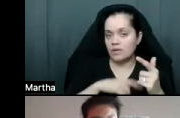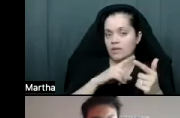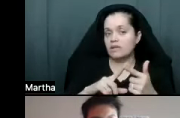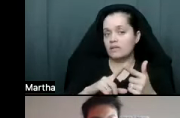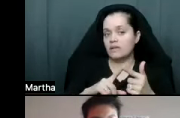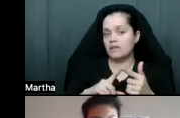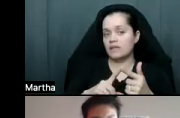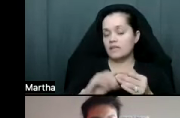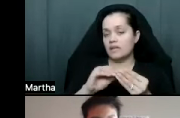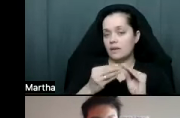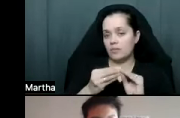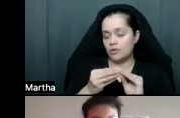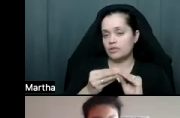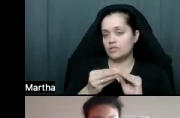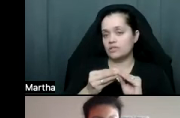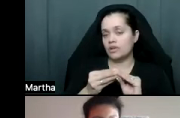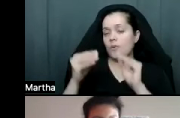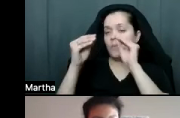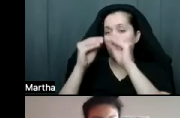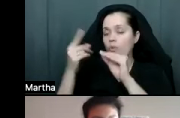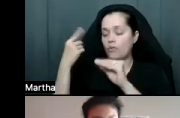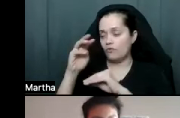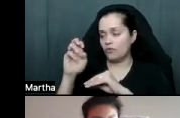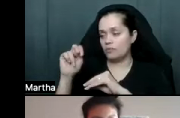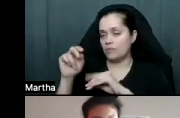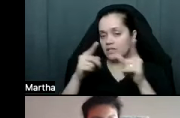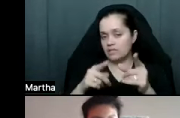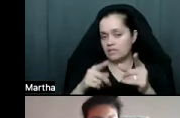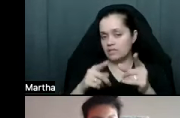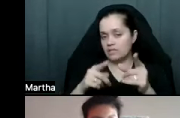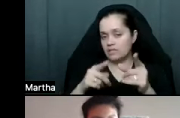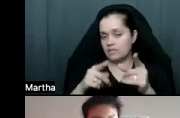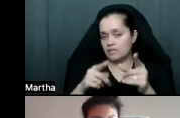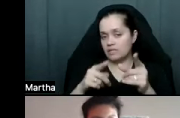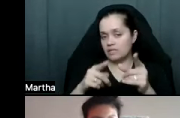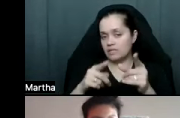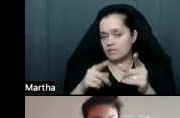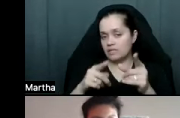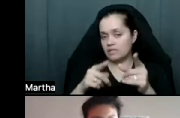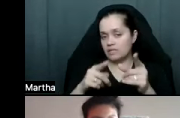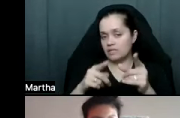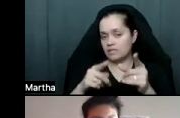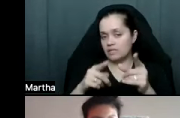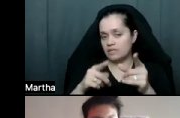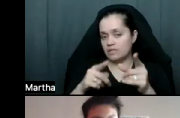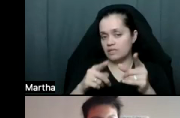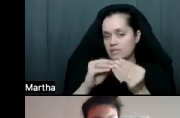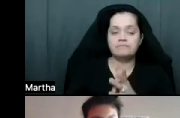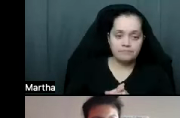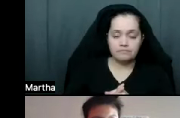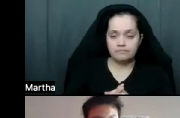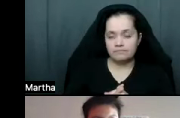out ahead of North Dakota in this numbers of Norwegian ancestry. Nevertheless, there are